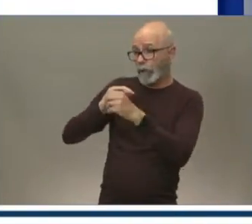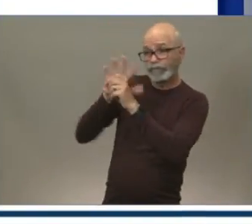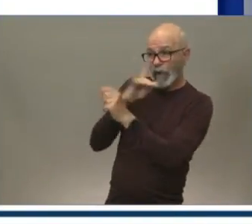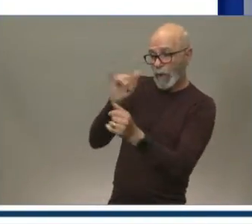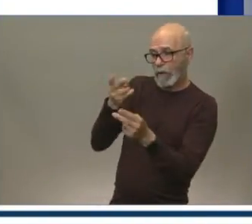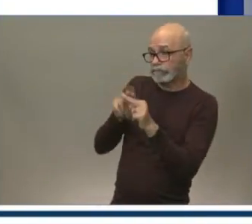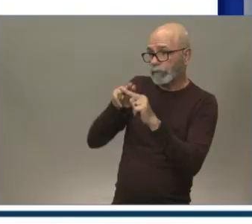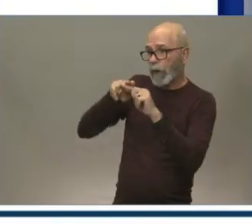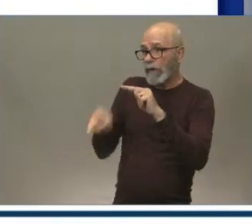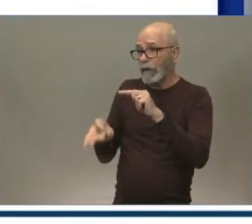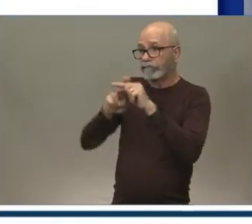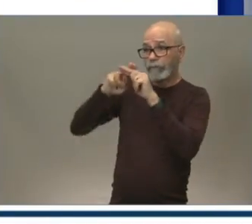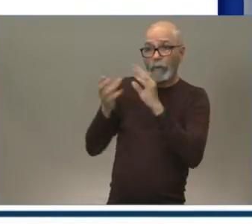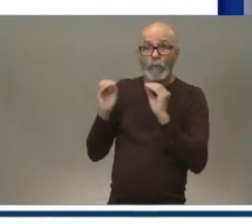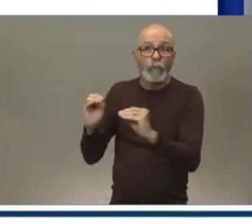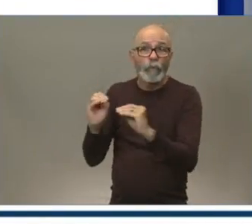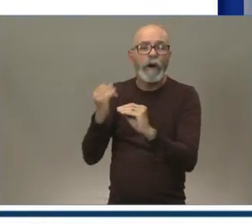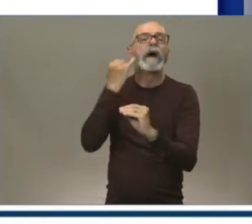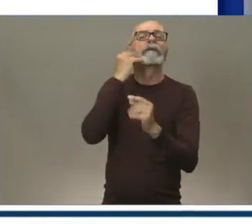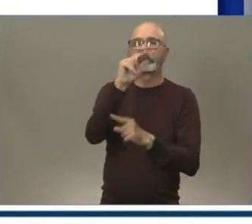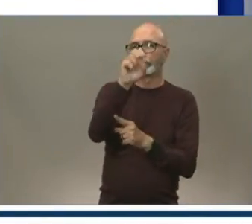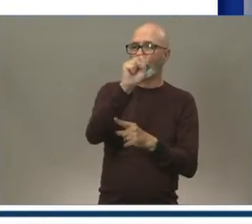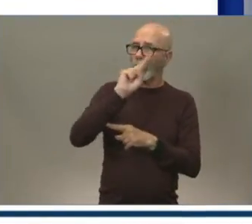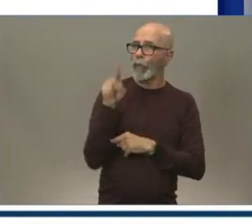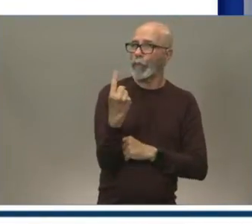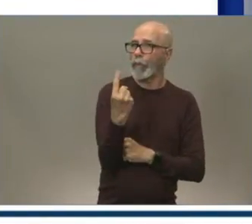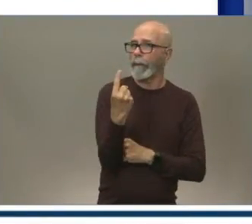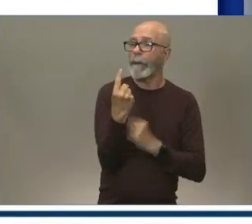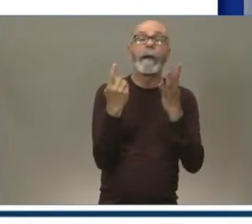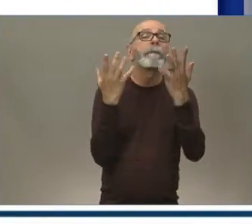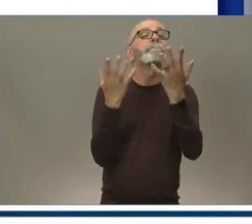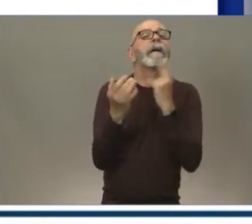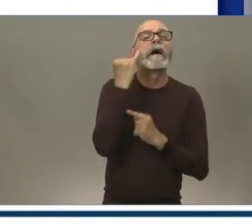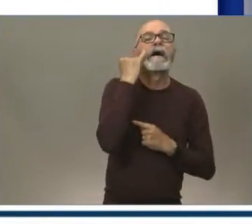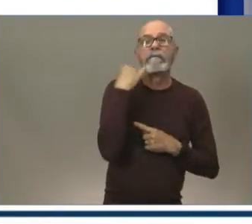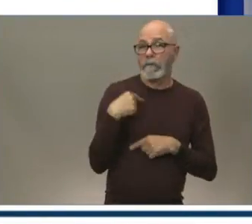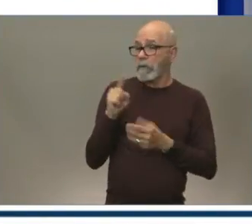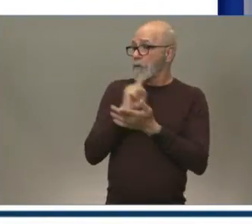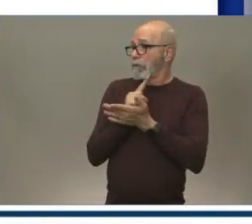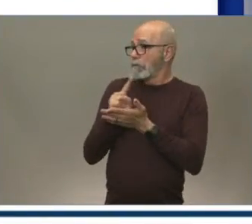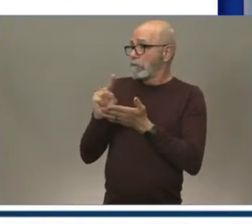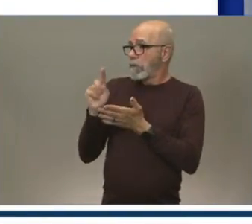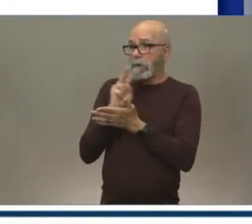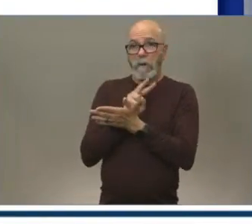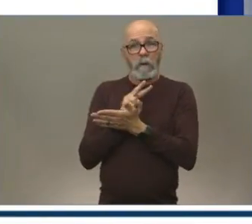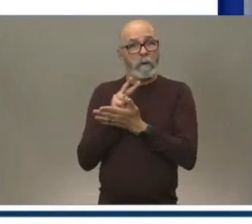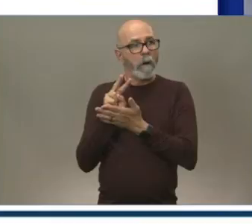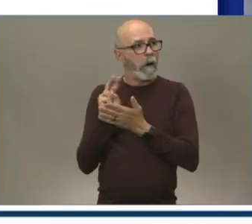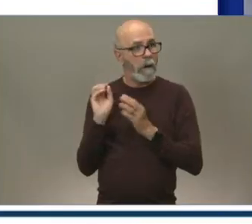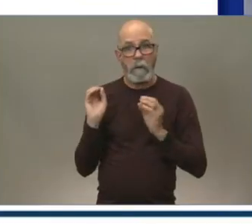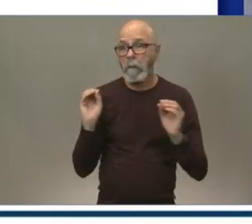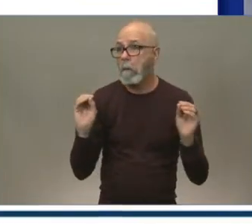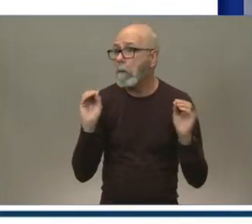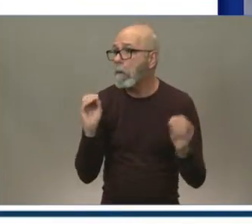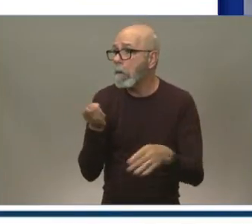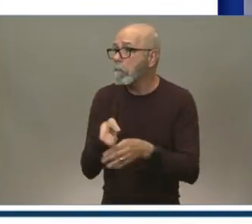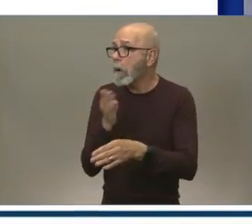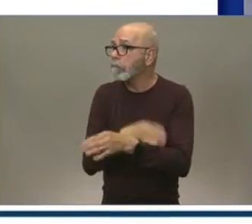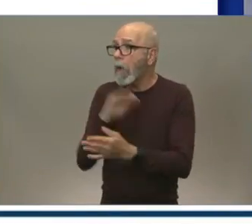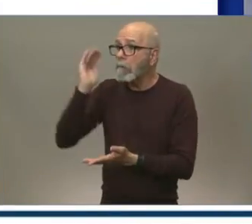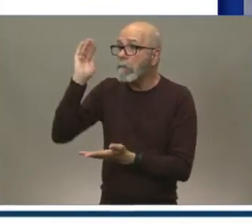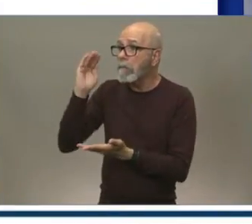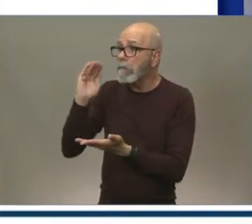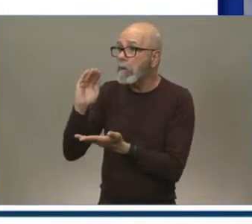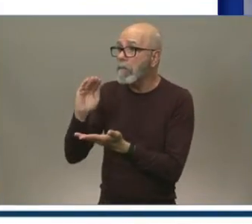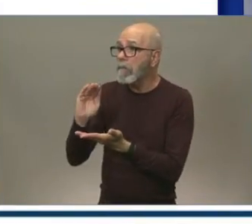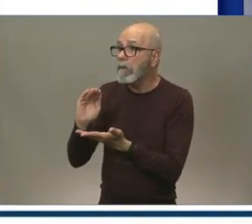province. If we see after 2 weeks that our public health measures have had the necessary impact and that moment is suitable, we will look at